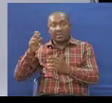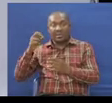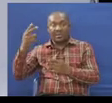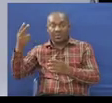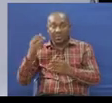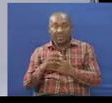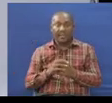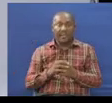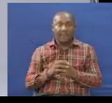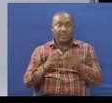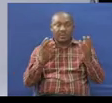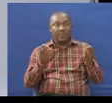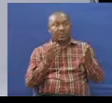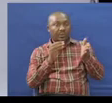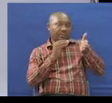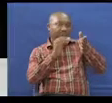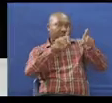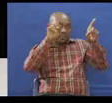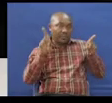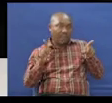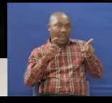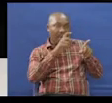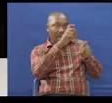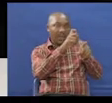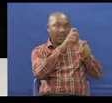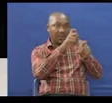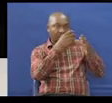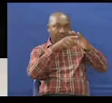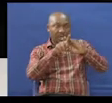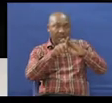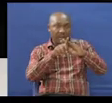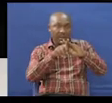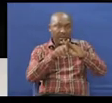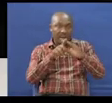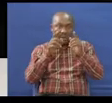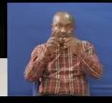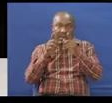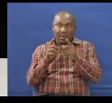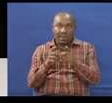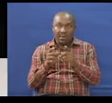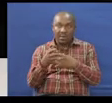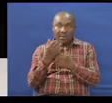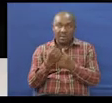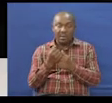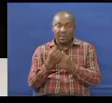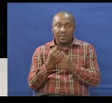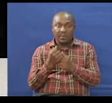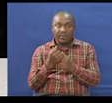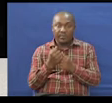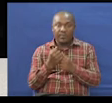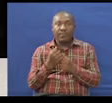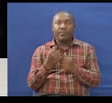3x. You remain with x. You write x here, minus, you got 3x there, divided by